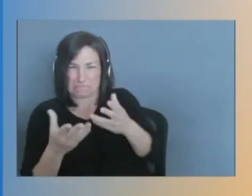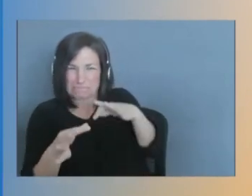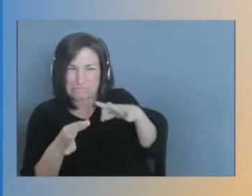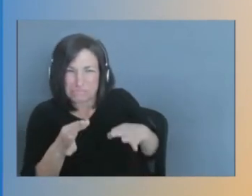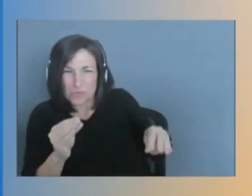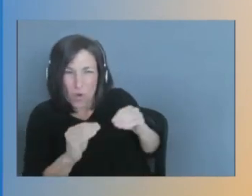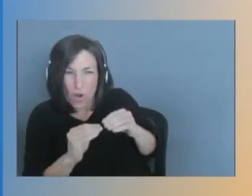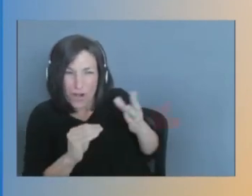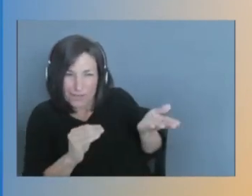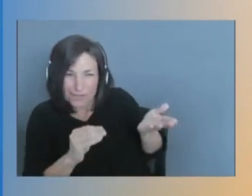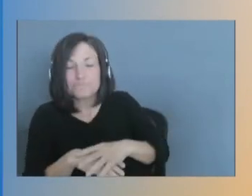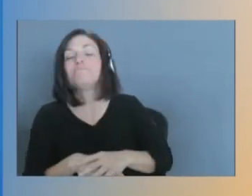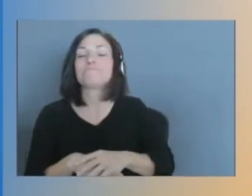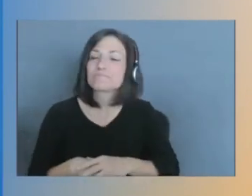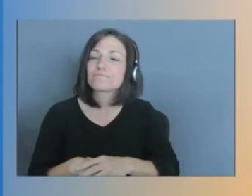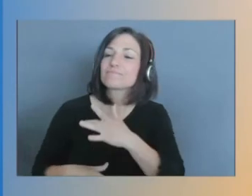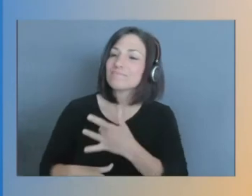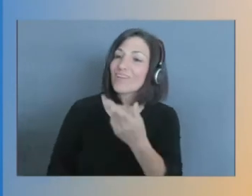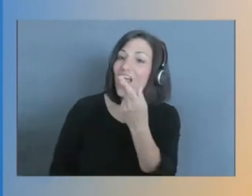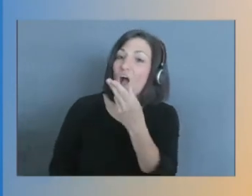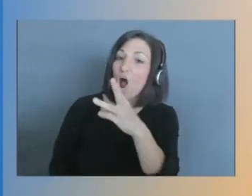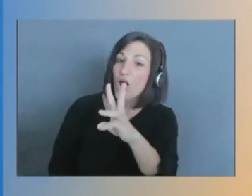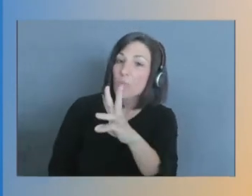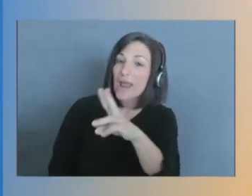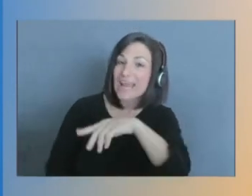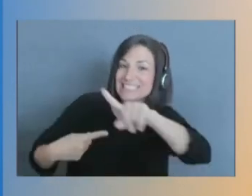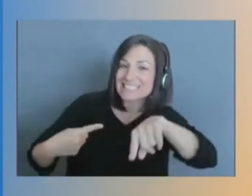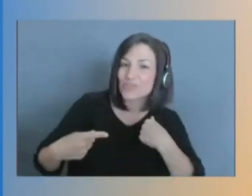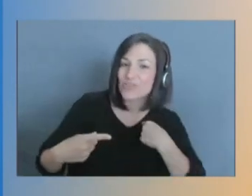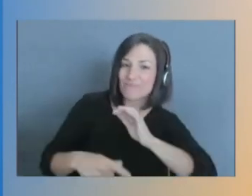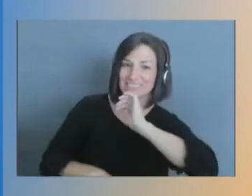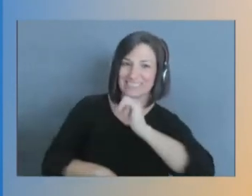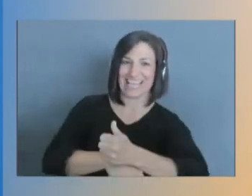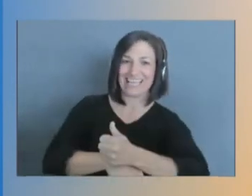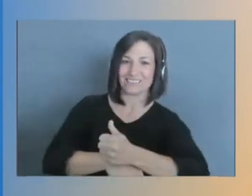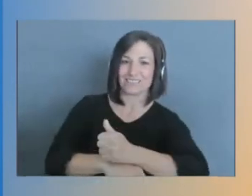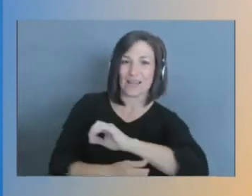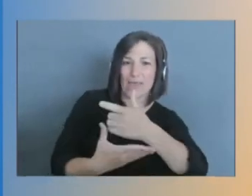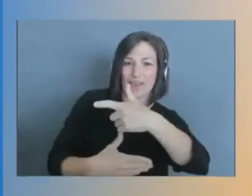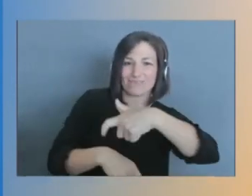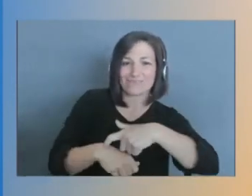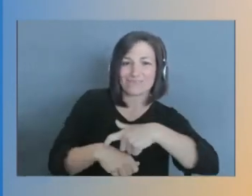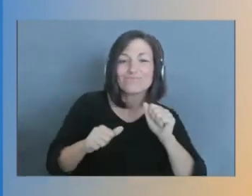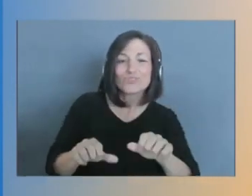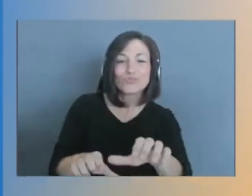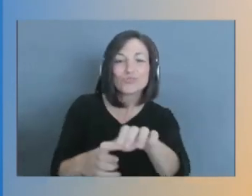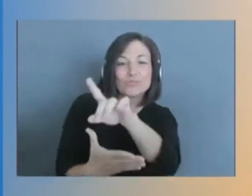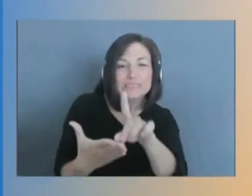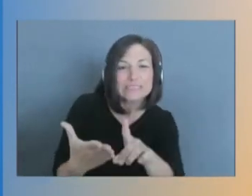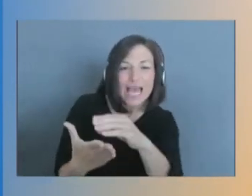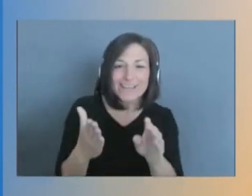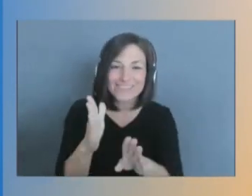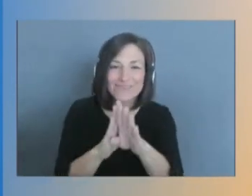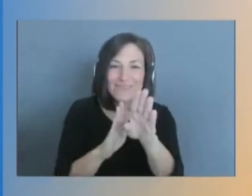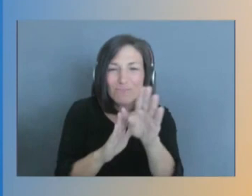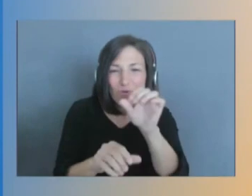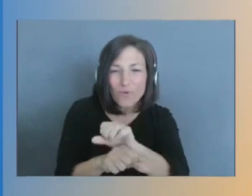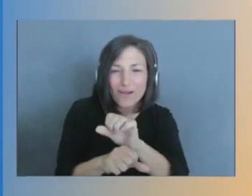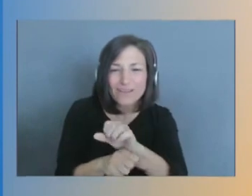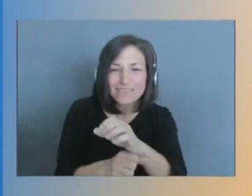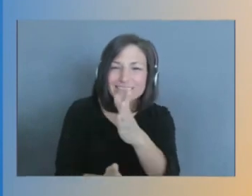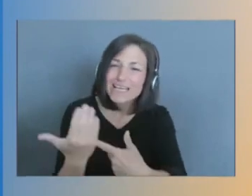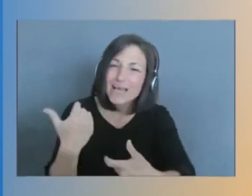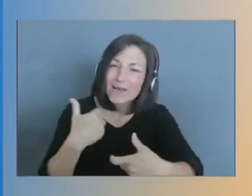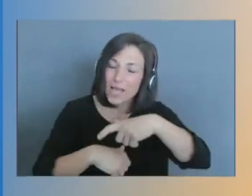So typically in the hardware cycle, you have a fixed amount of time where you can actually do design work and development work, because at some point in time, you have to